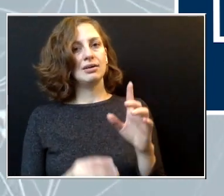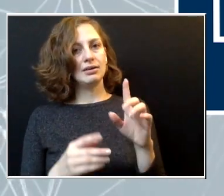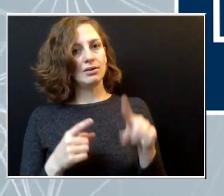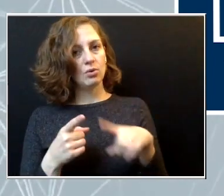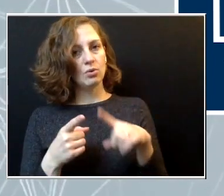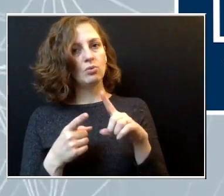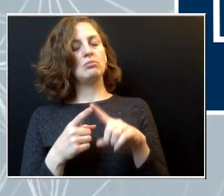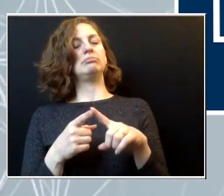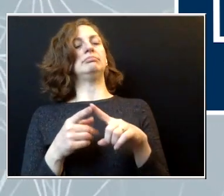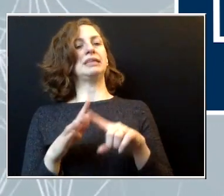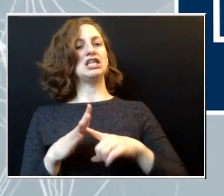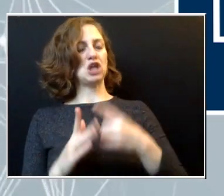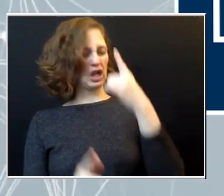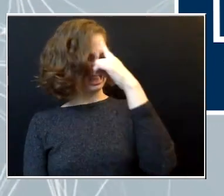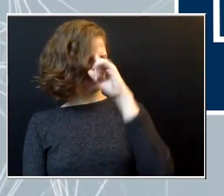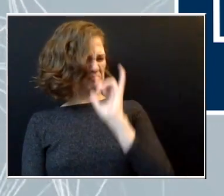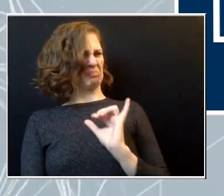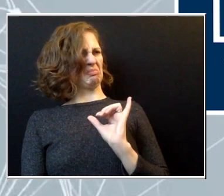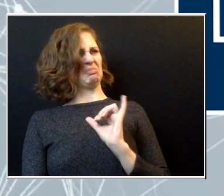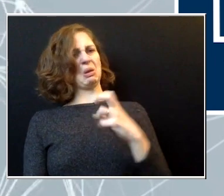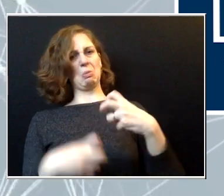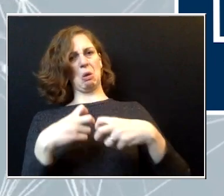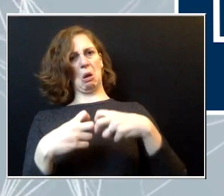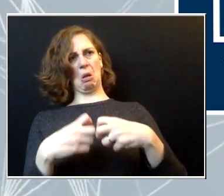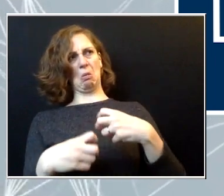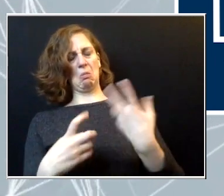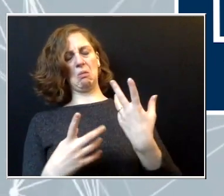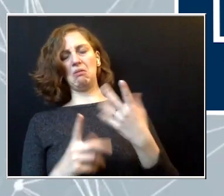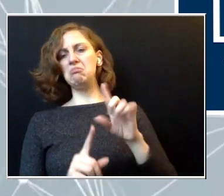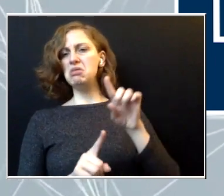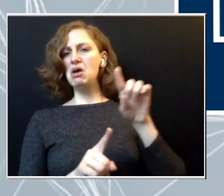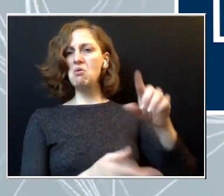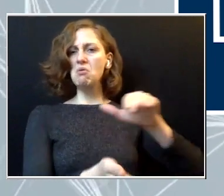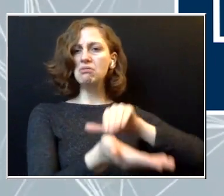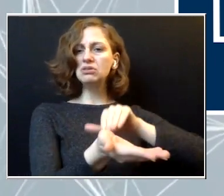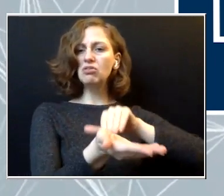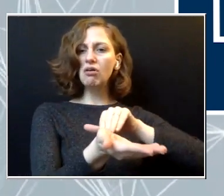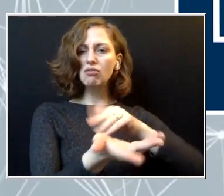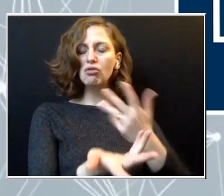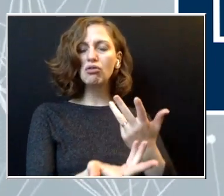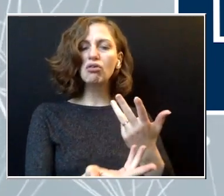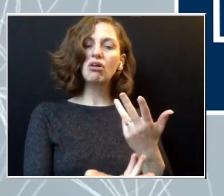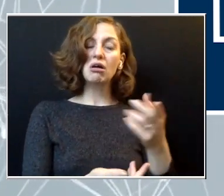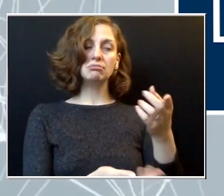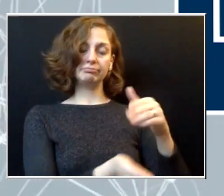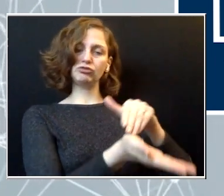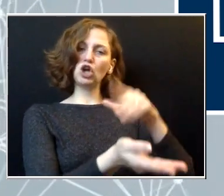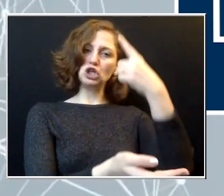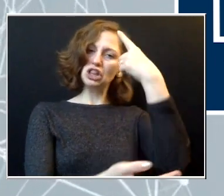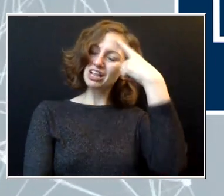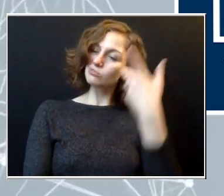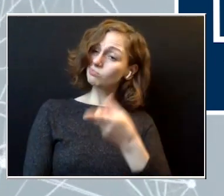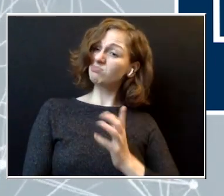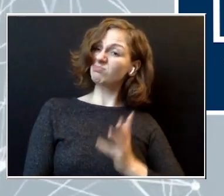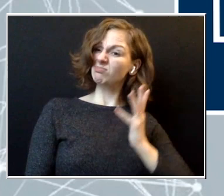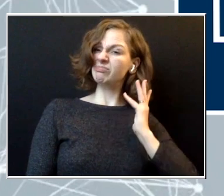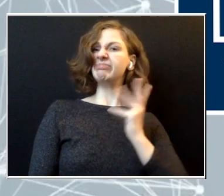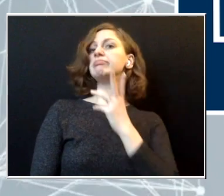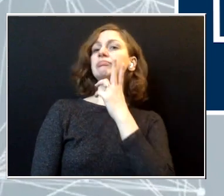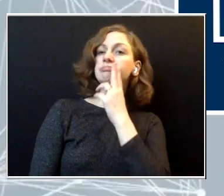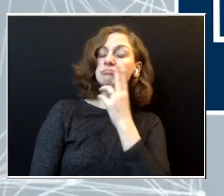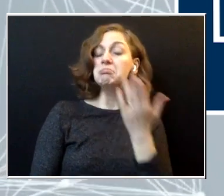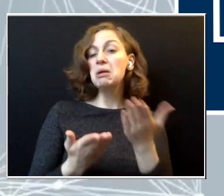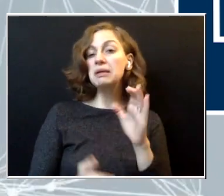Doctors often thinking, you were a smoker, maybe this is just COPD. They try a lot of different therapies. And a lot of times it